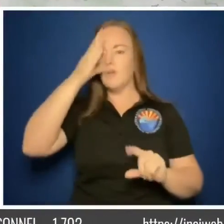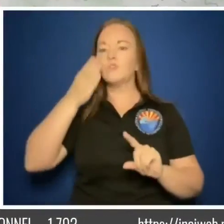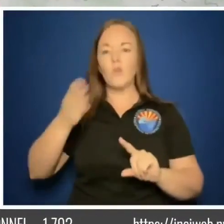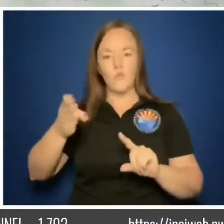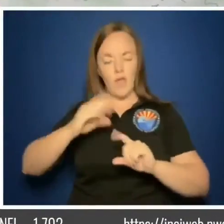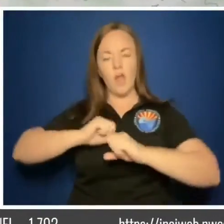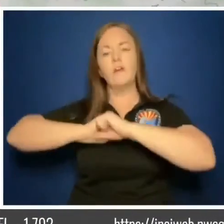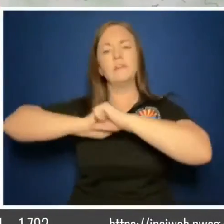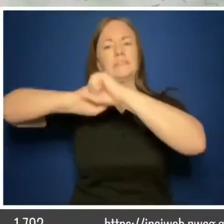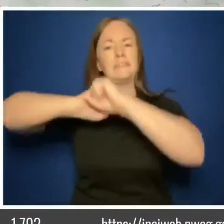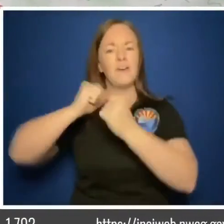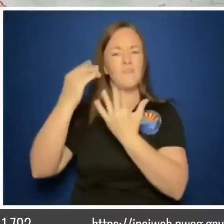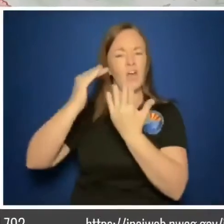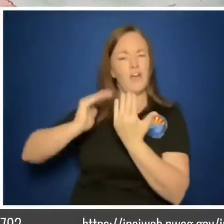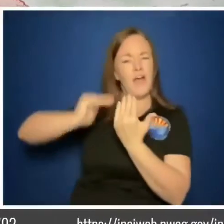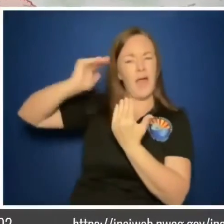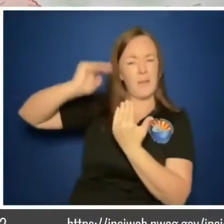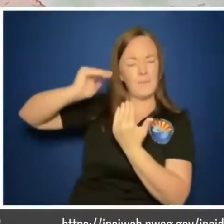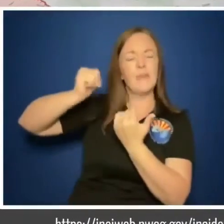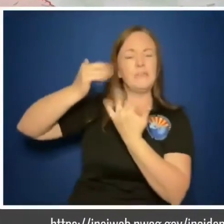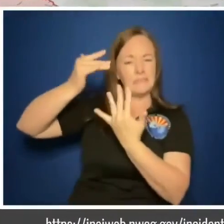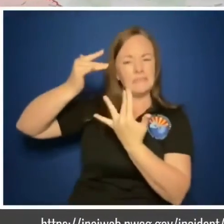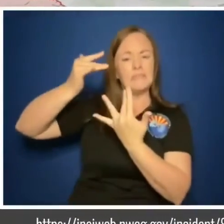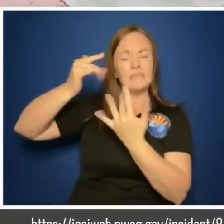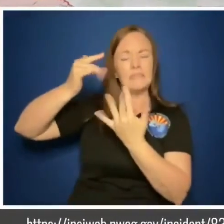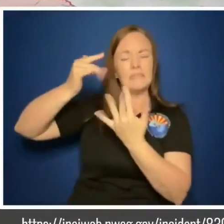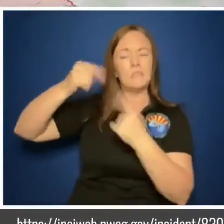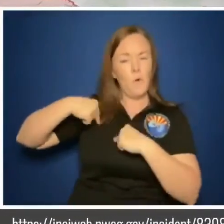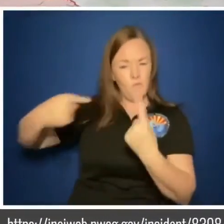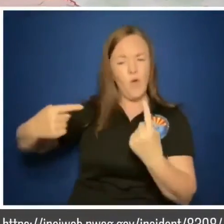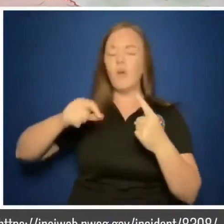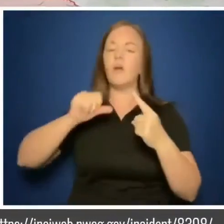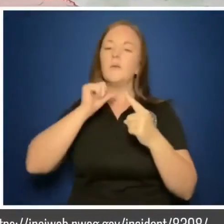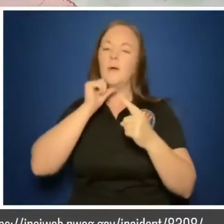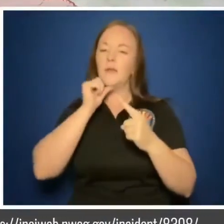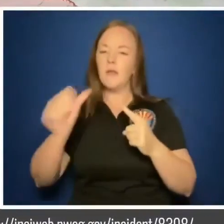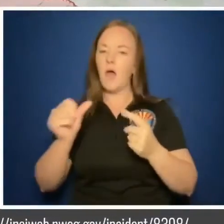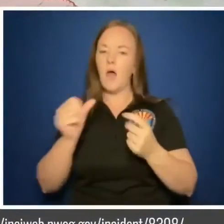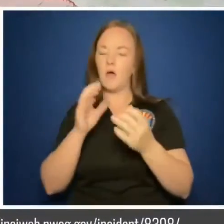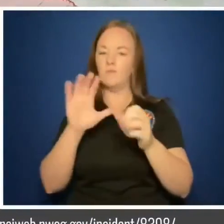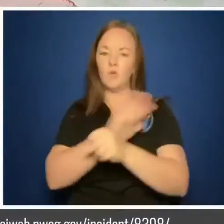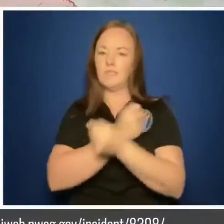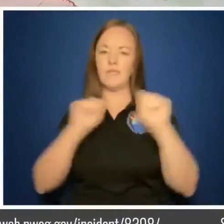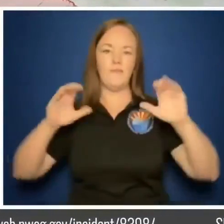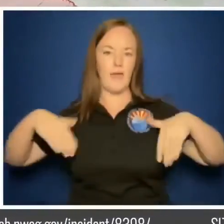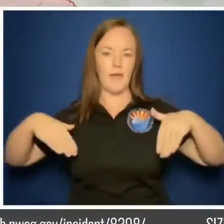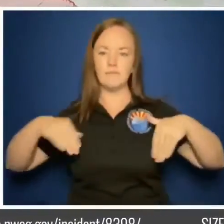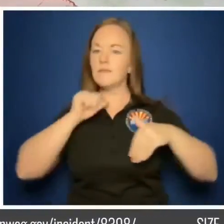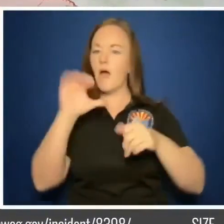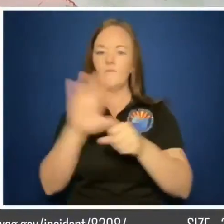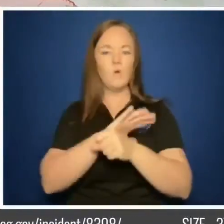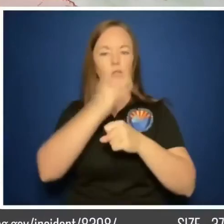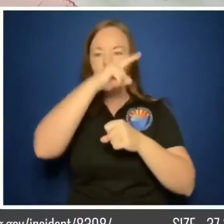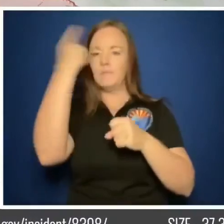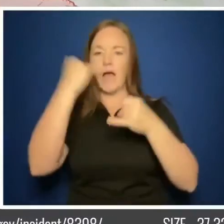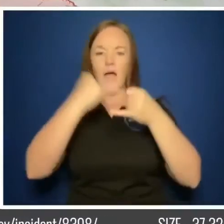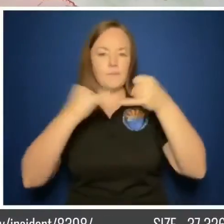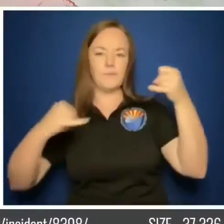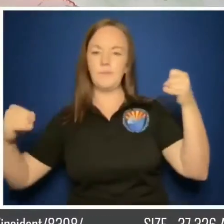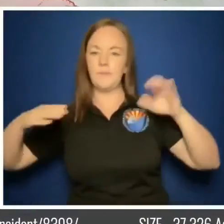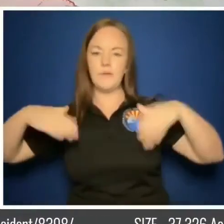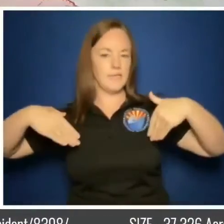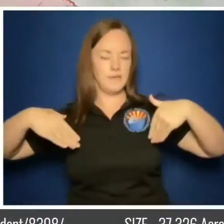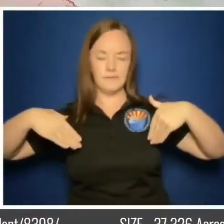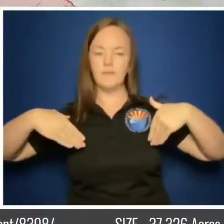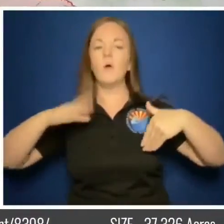to continue to maintain a heavy presence down here until we can show containment and continue to mop up and secure this edge to